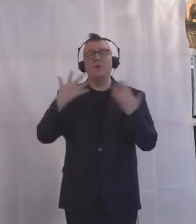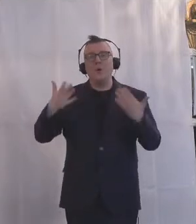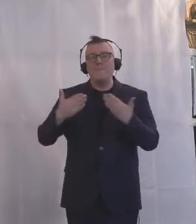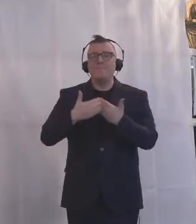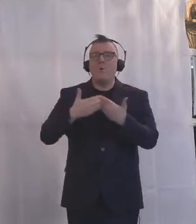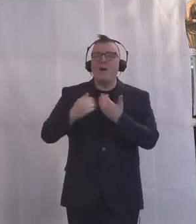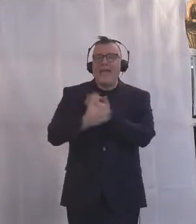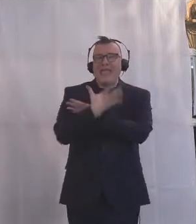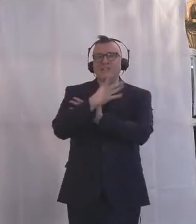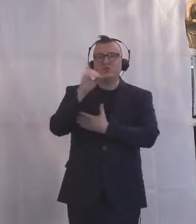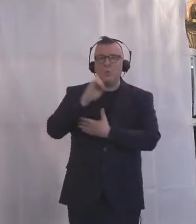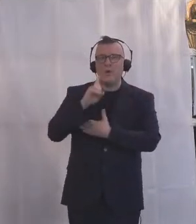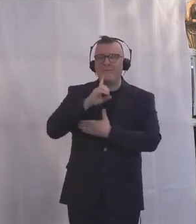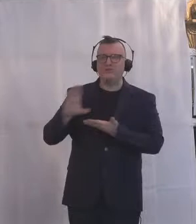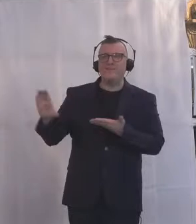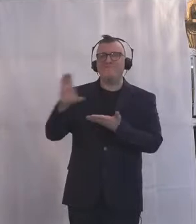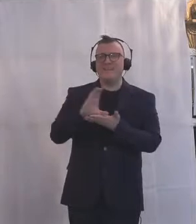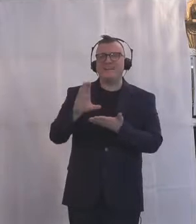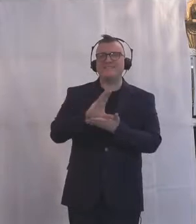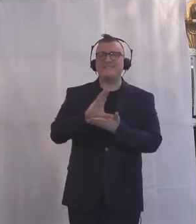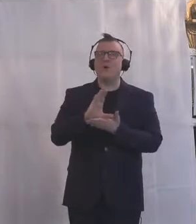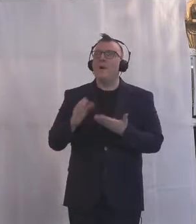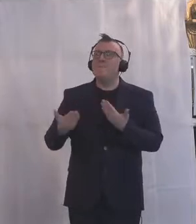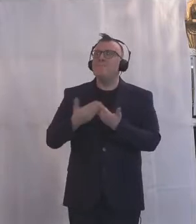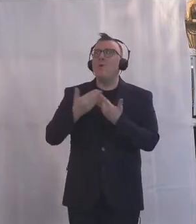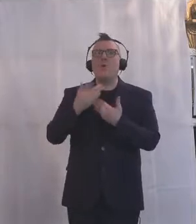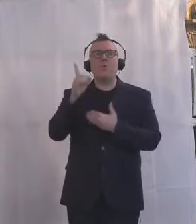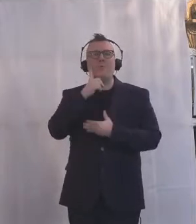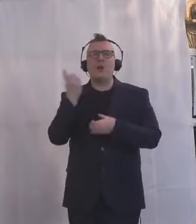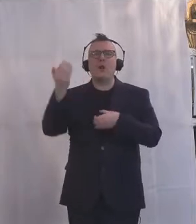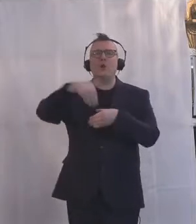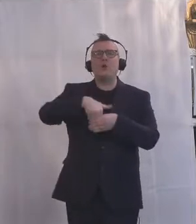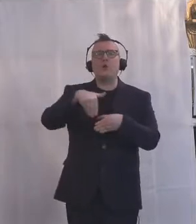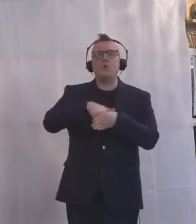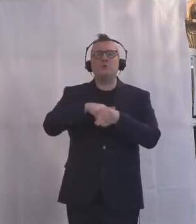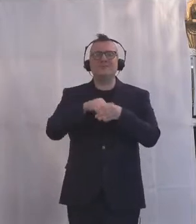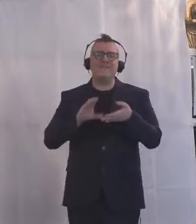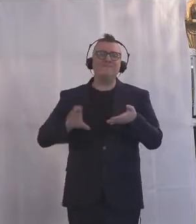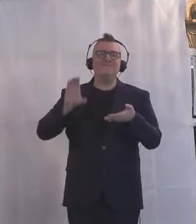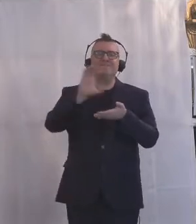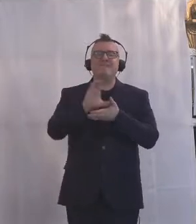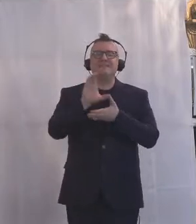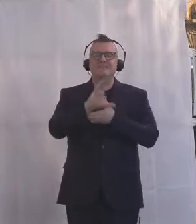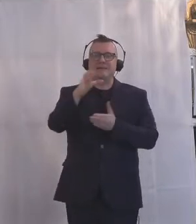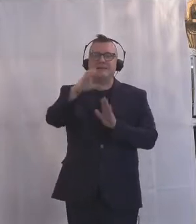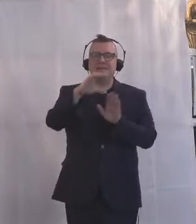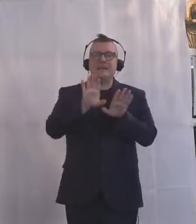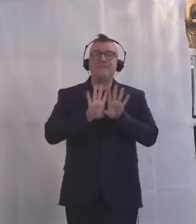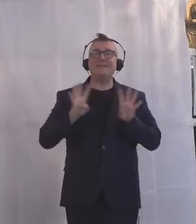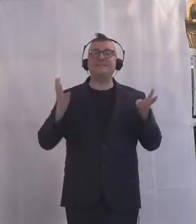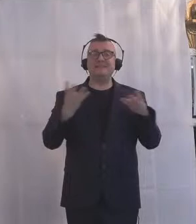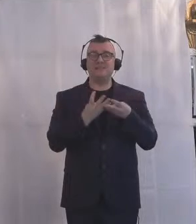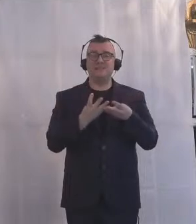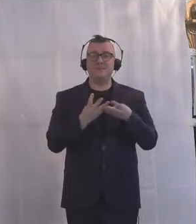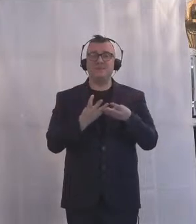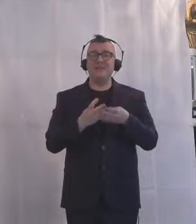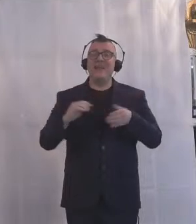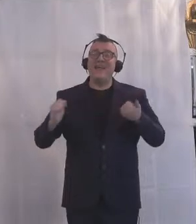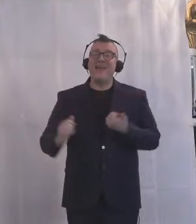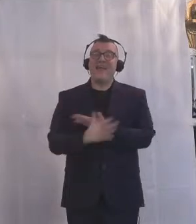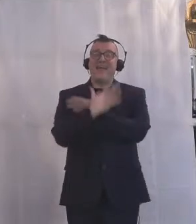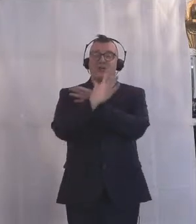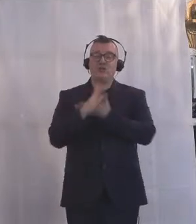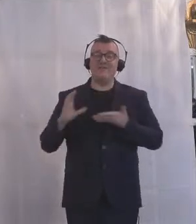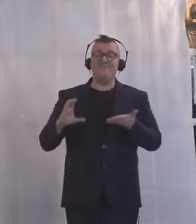more women on the investment committees, and what we found was angel investing is where the vast majority of UK businesses